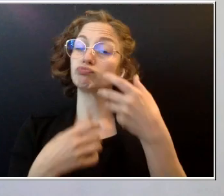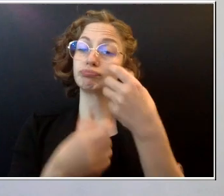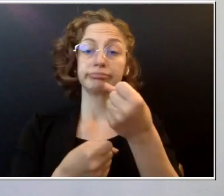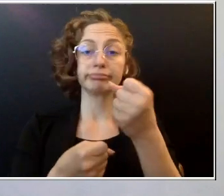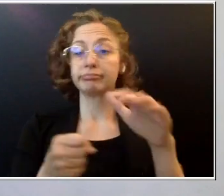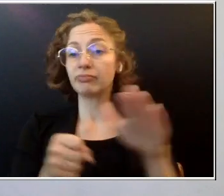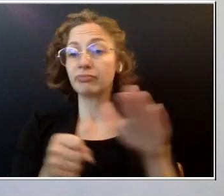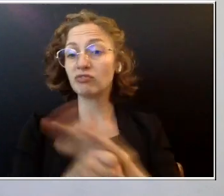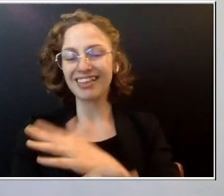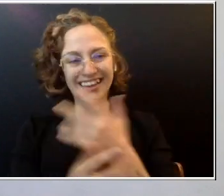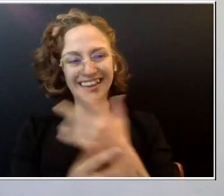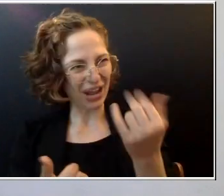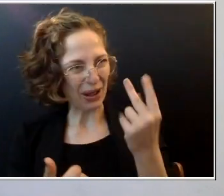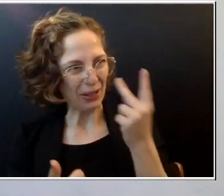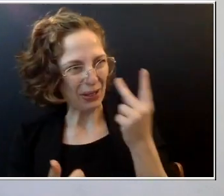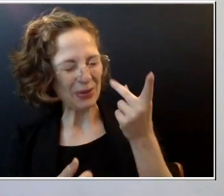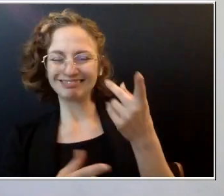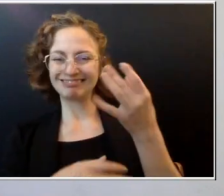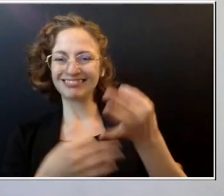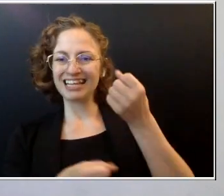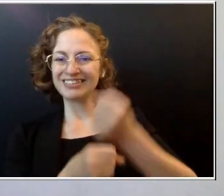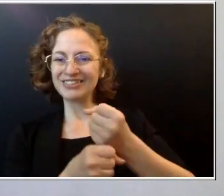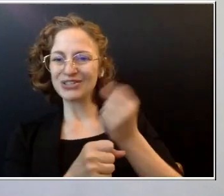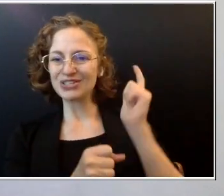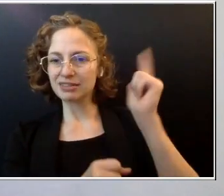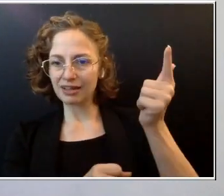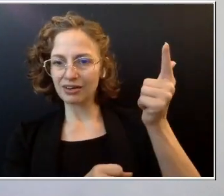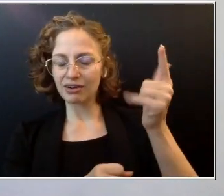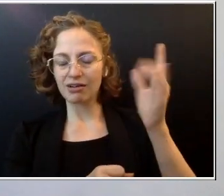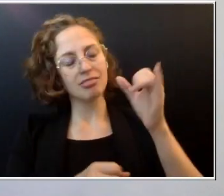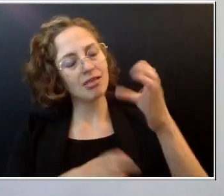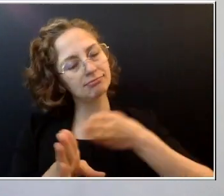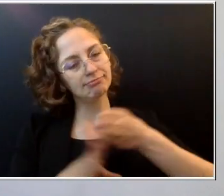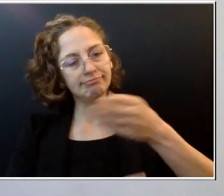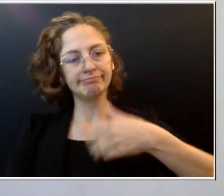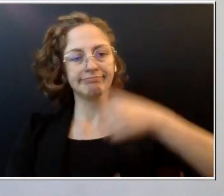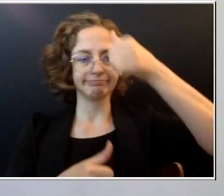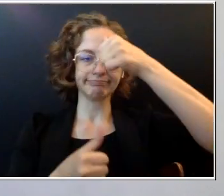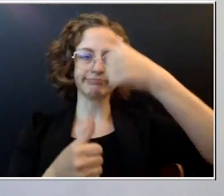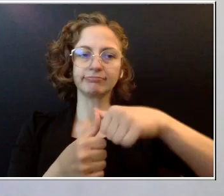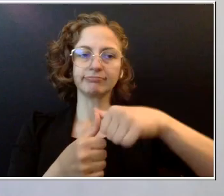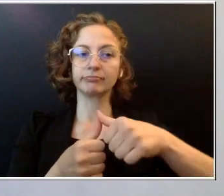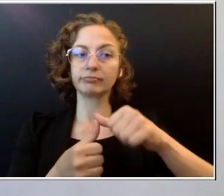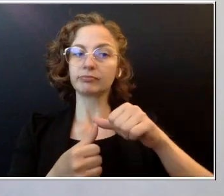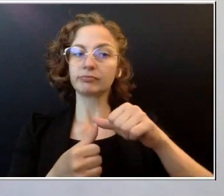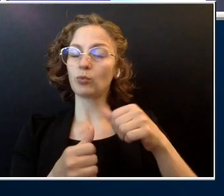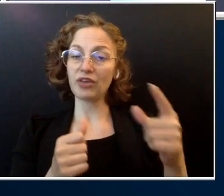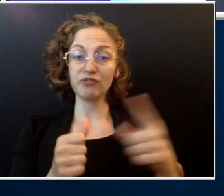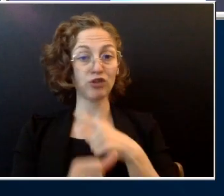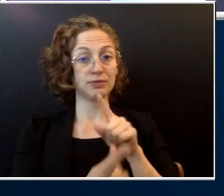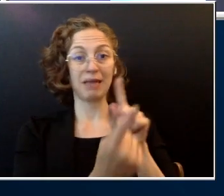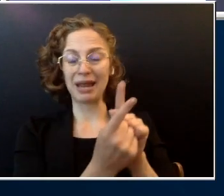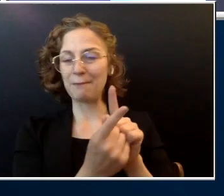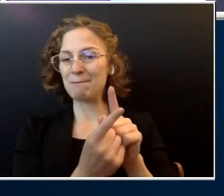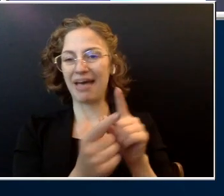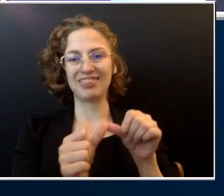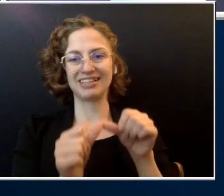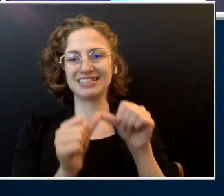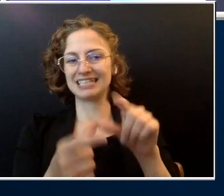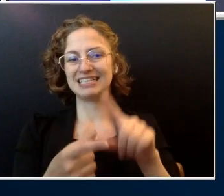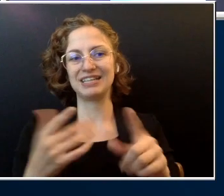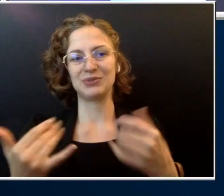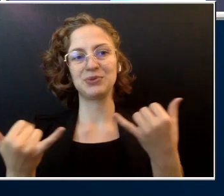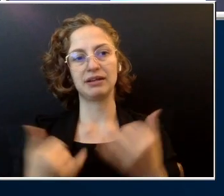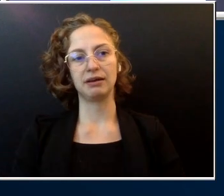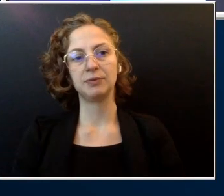So that's the main thing I really remember about when I first met Tim, and then even to this day. So with stage